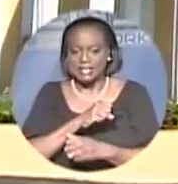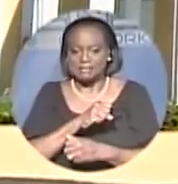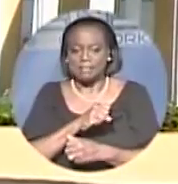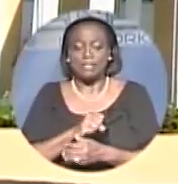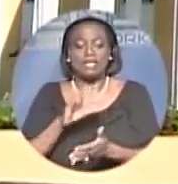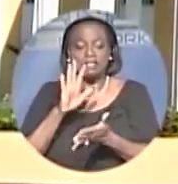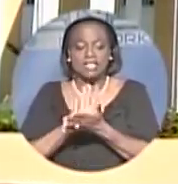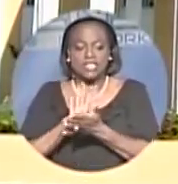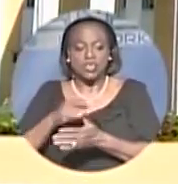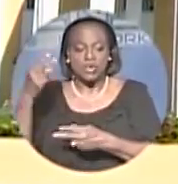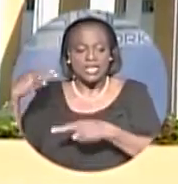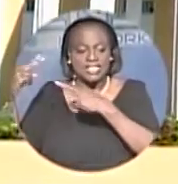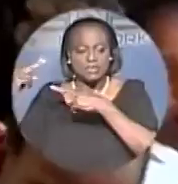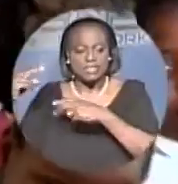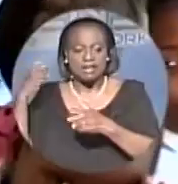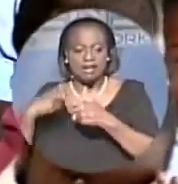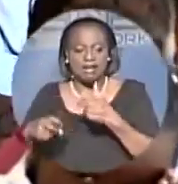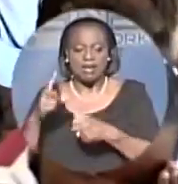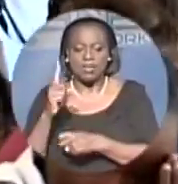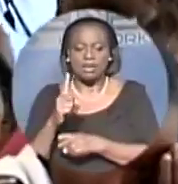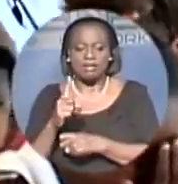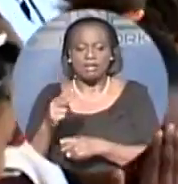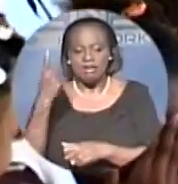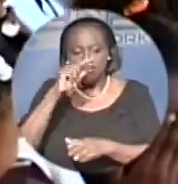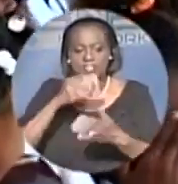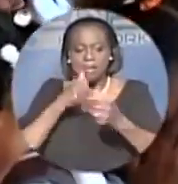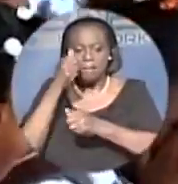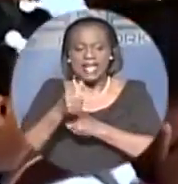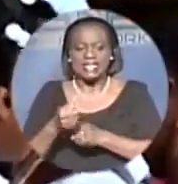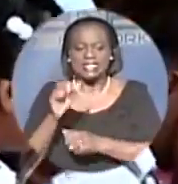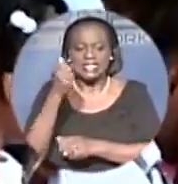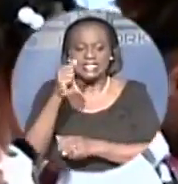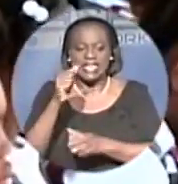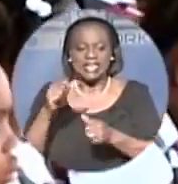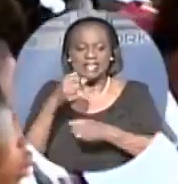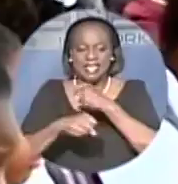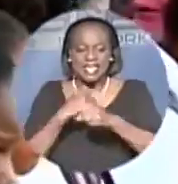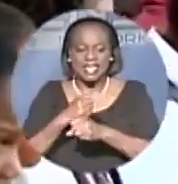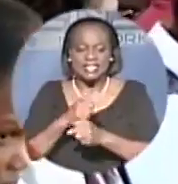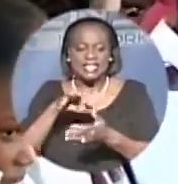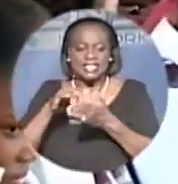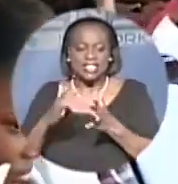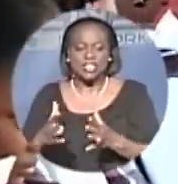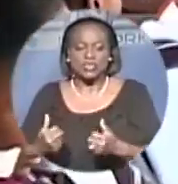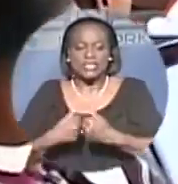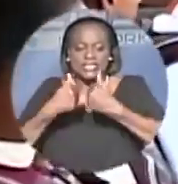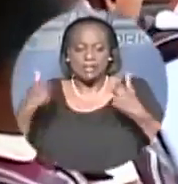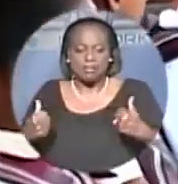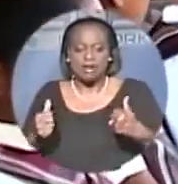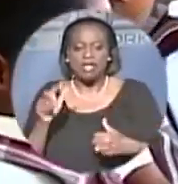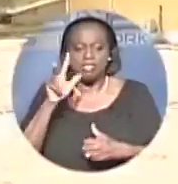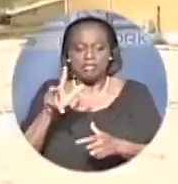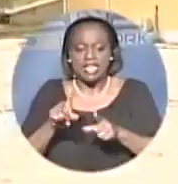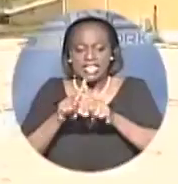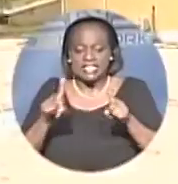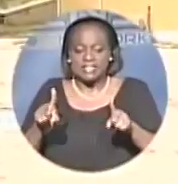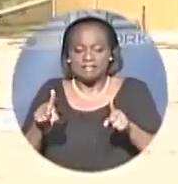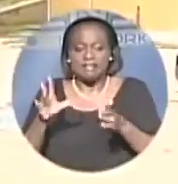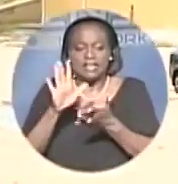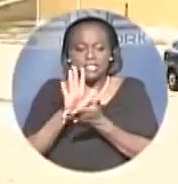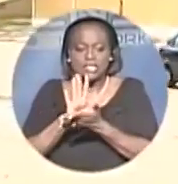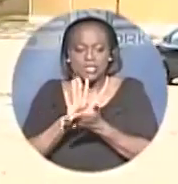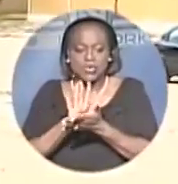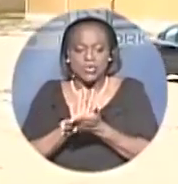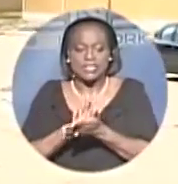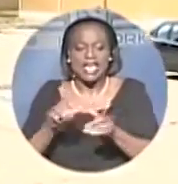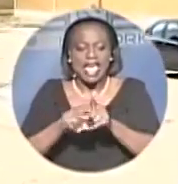turbulent one. For the past 10 years, these students have been separated, reporting to three different campuses as construction on the